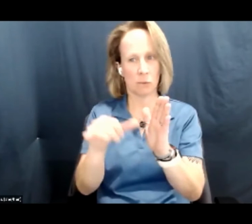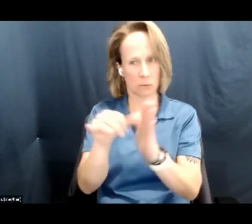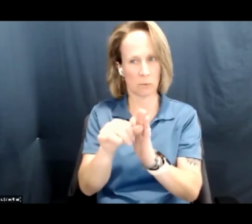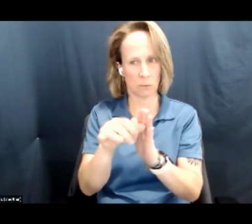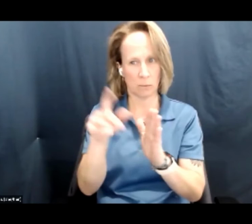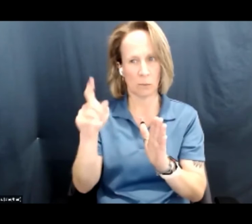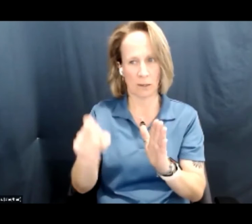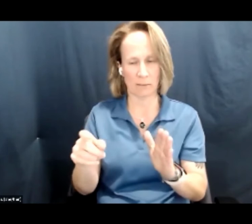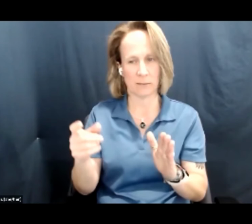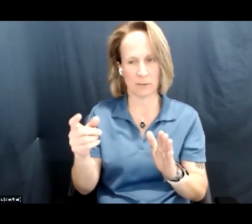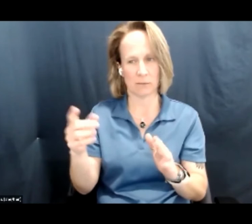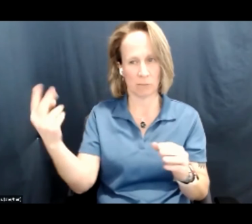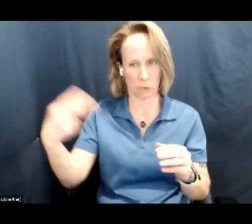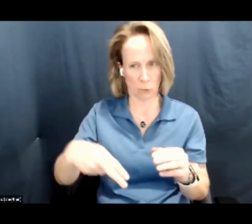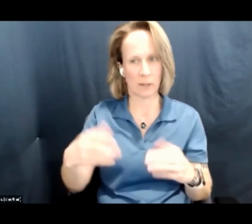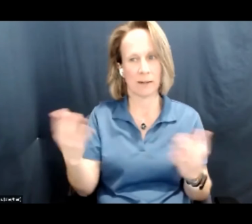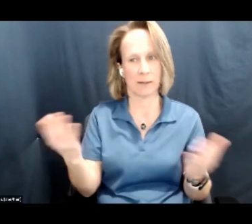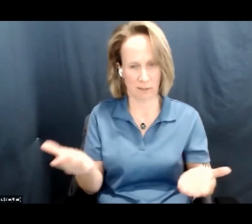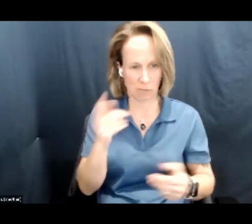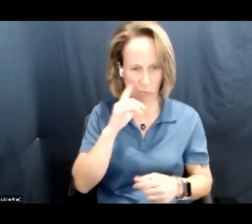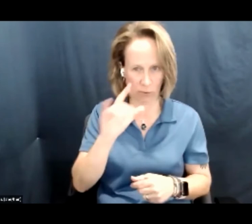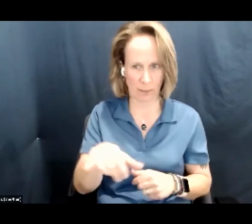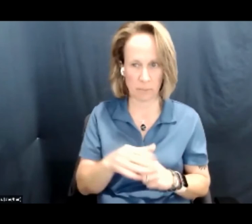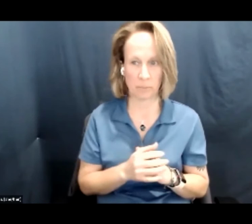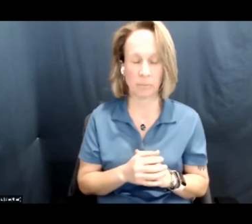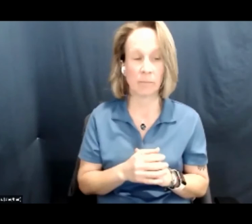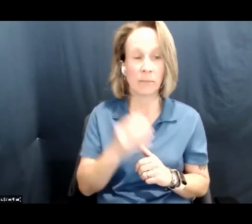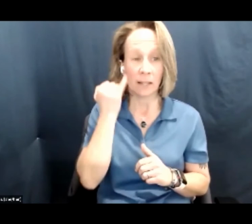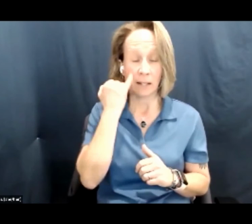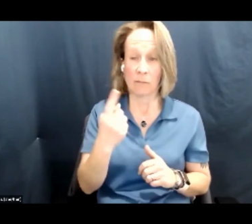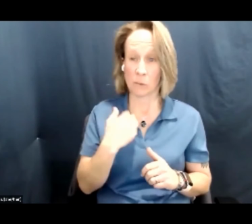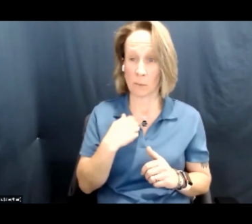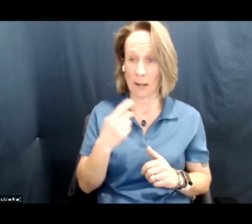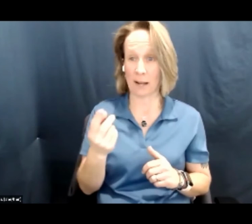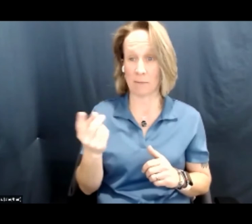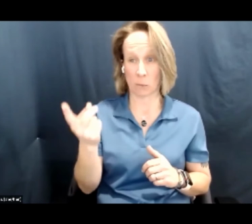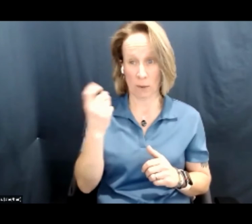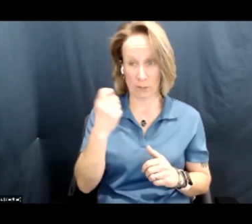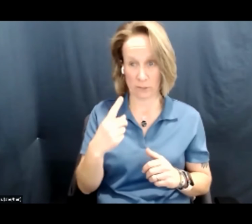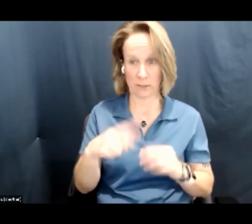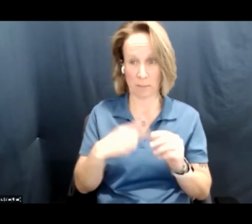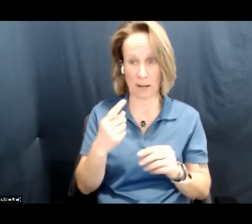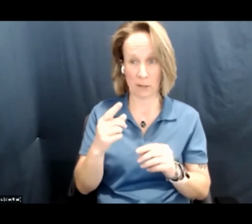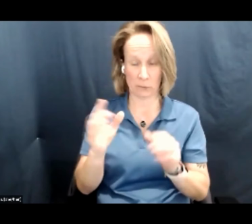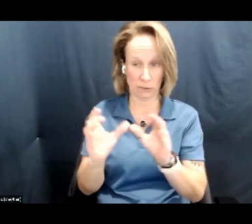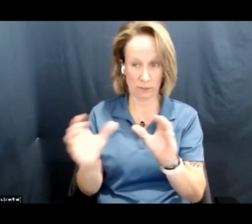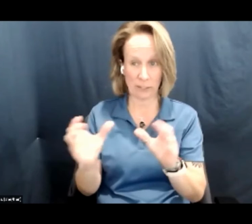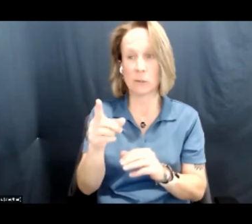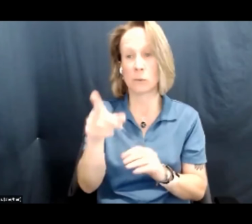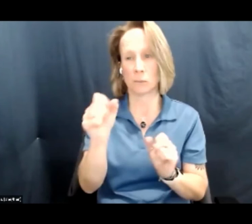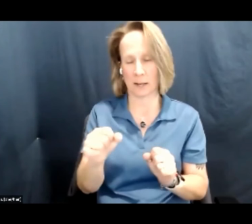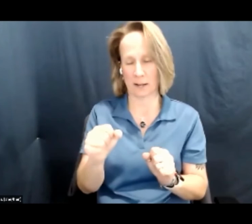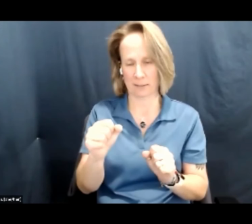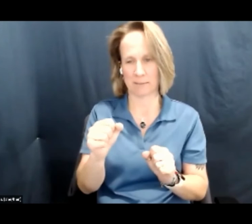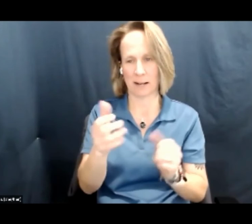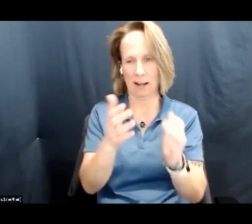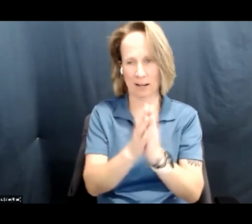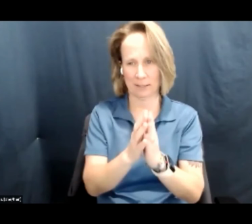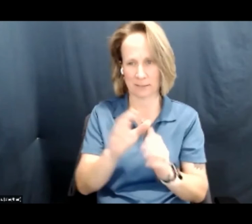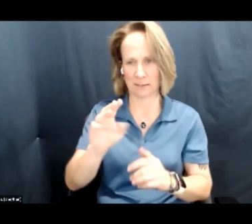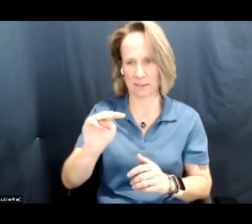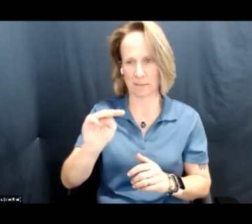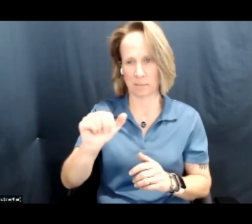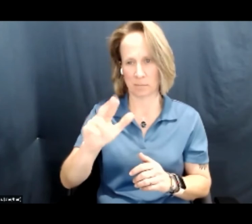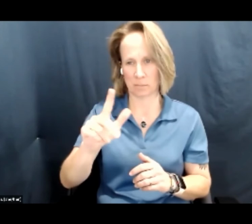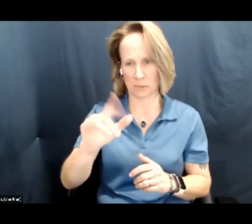Yeah, and so like I said, if you have questions about the certificate, you can reach out to Marley, but really quickly, to